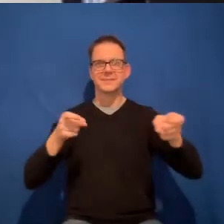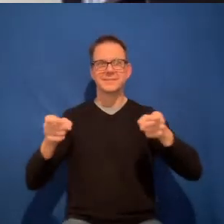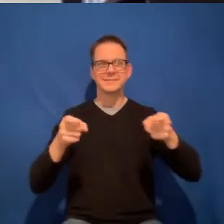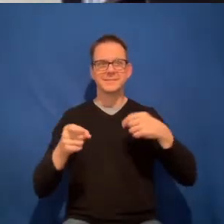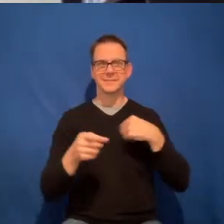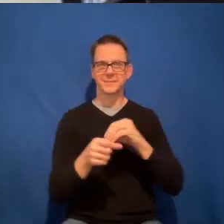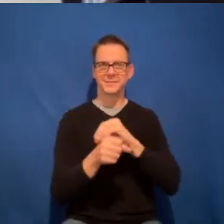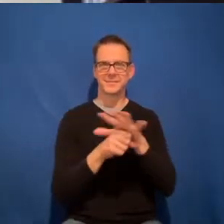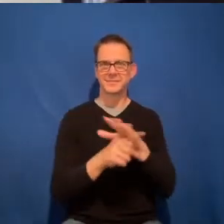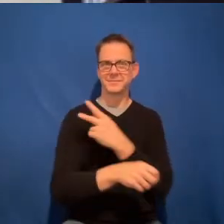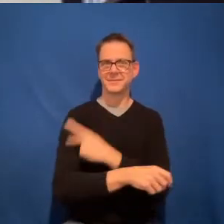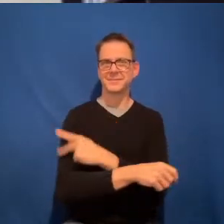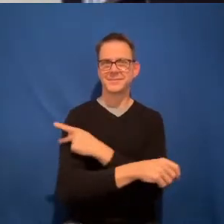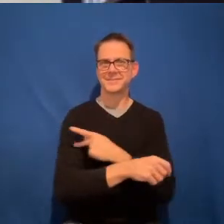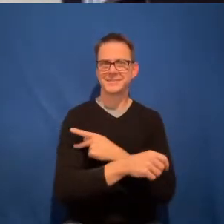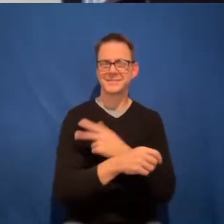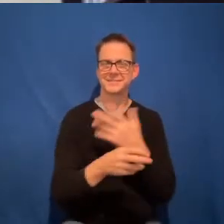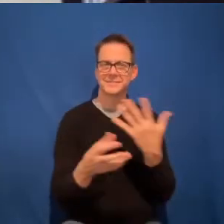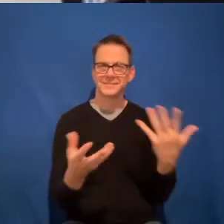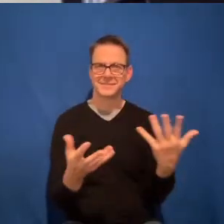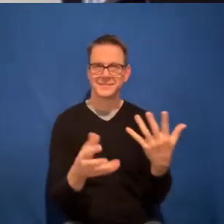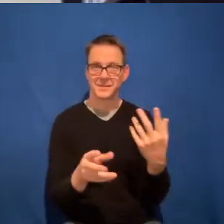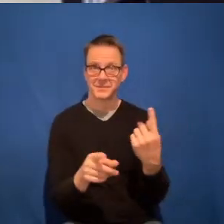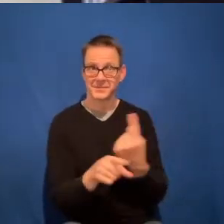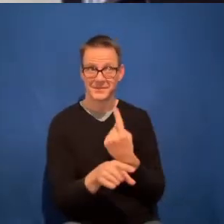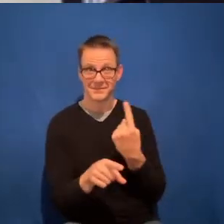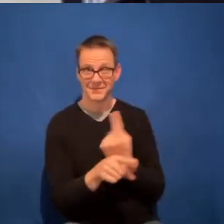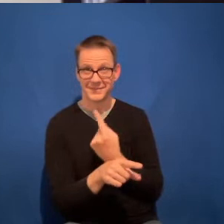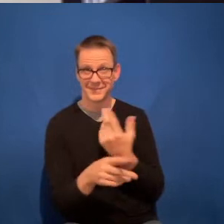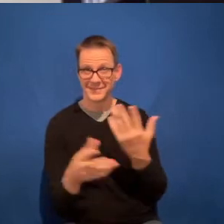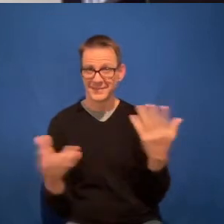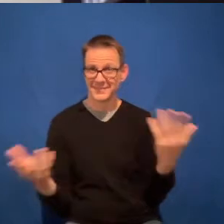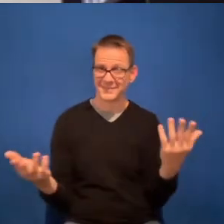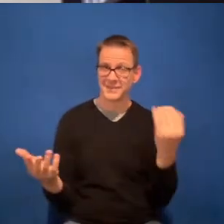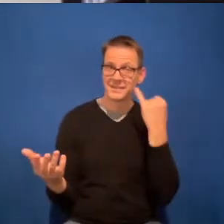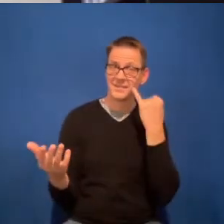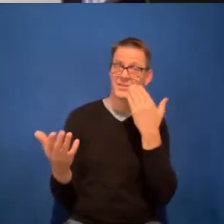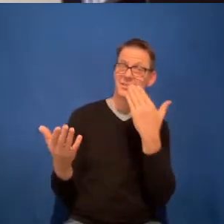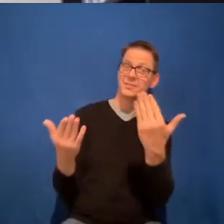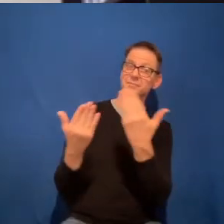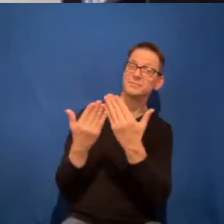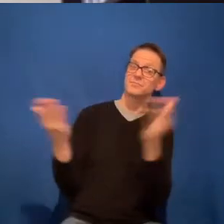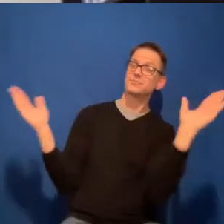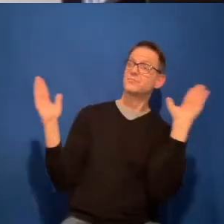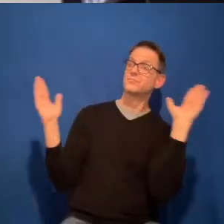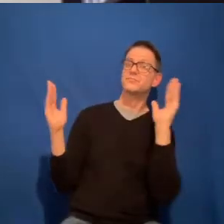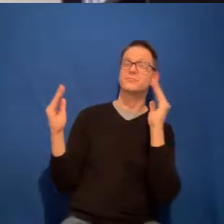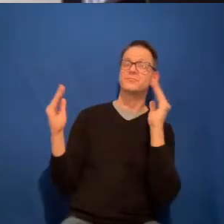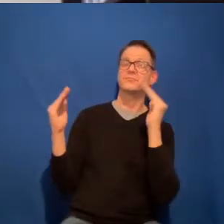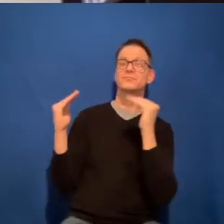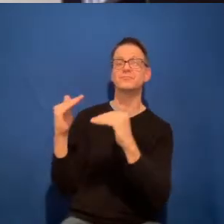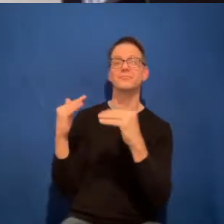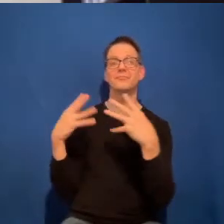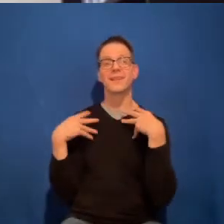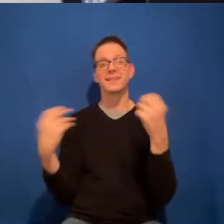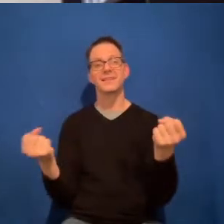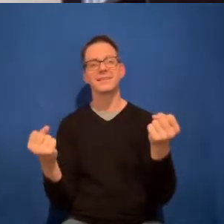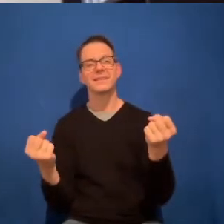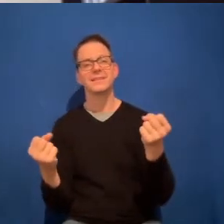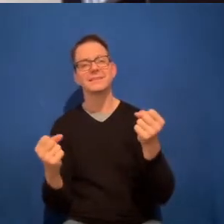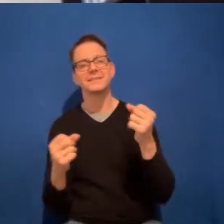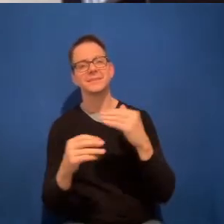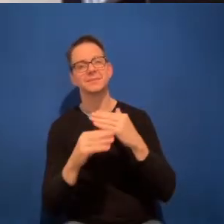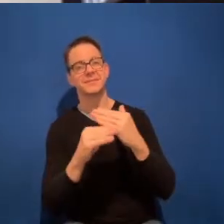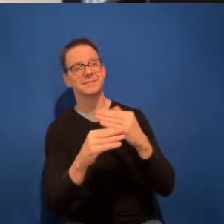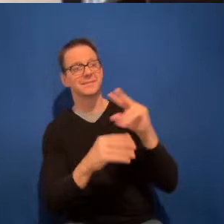would have been great if, you know, we had good public health measures that prevented the second and third and fourth waves, which, because we knew that these waves were